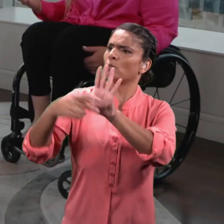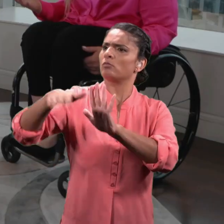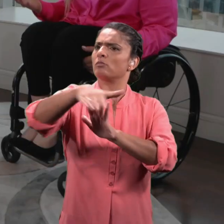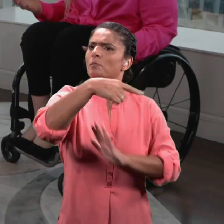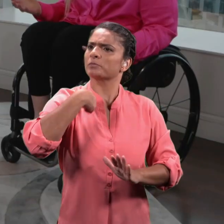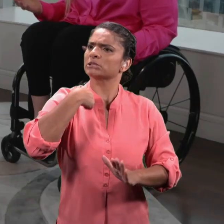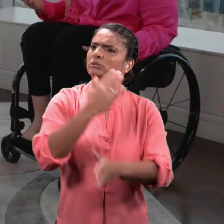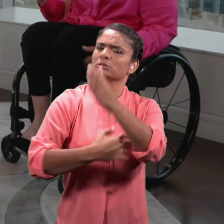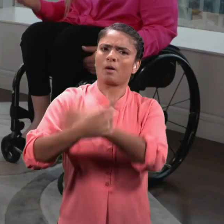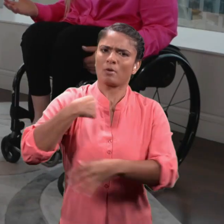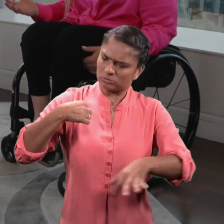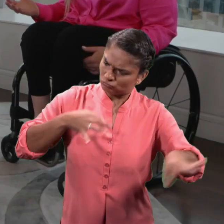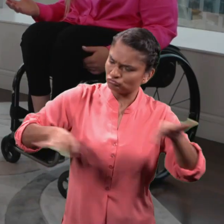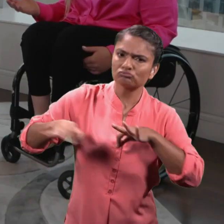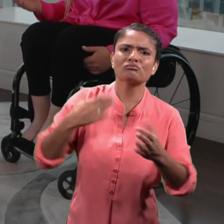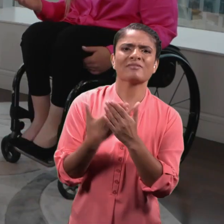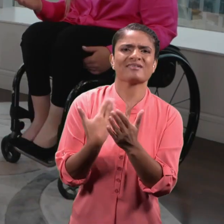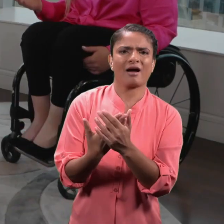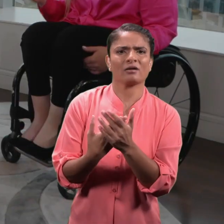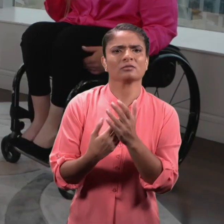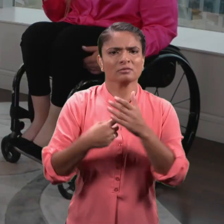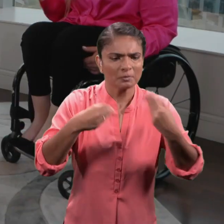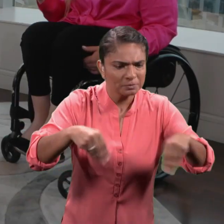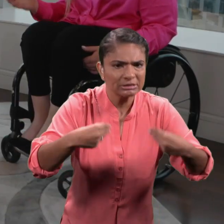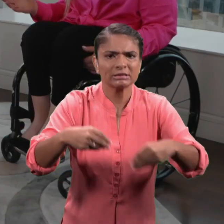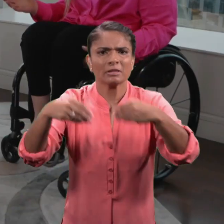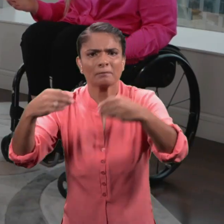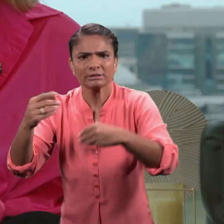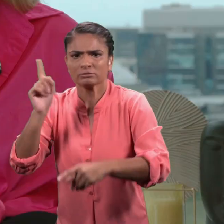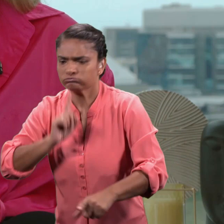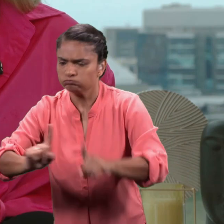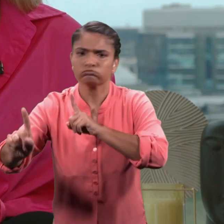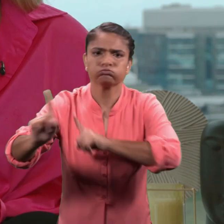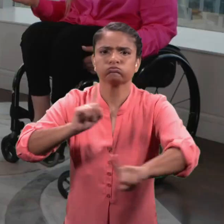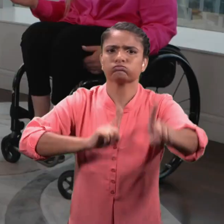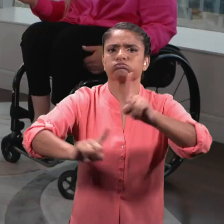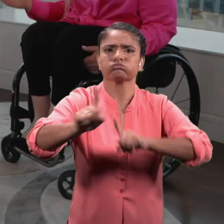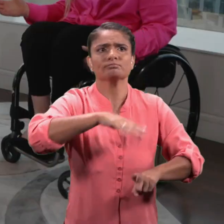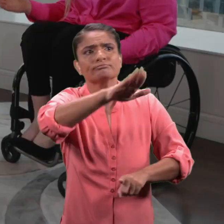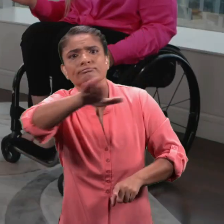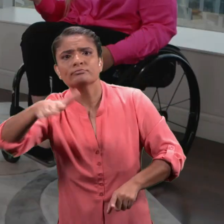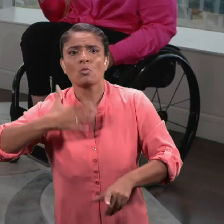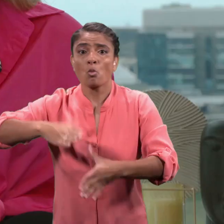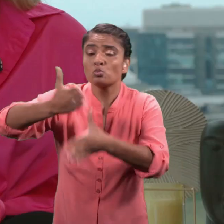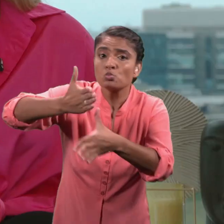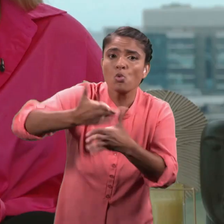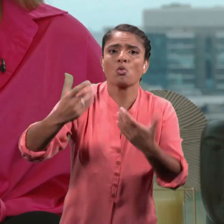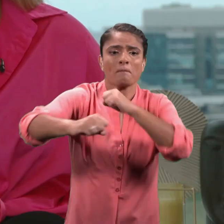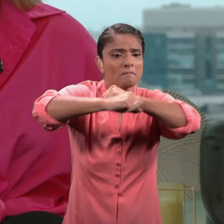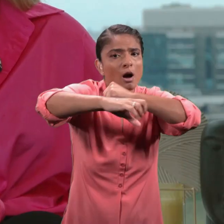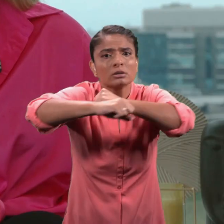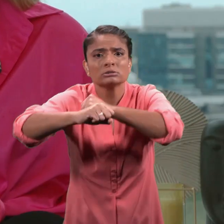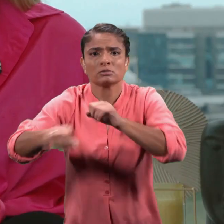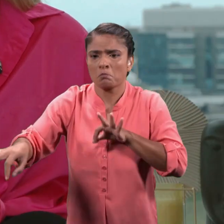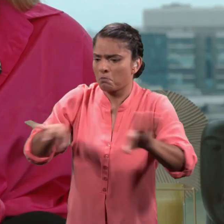and go to these industries and go to these businesses and tell them that we are human and that we should be casted for jobs and for